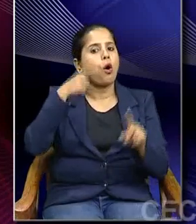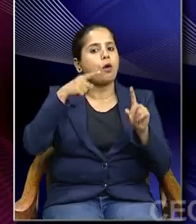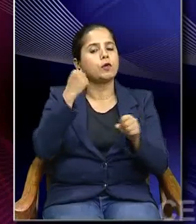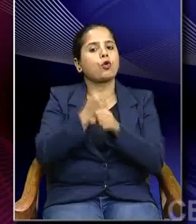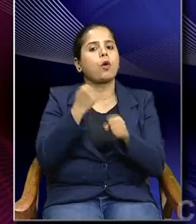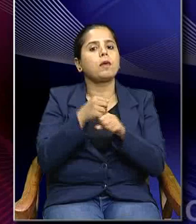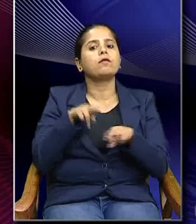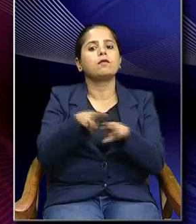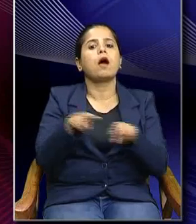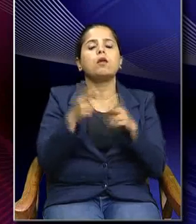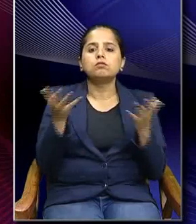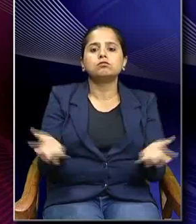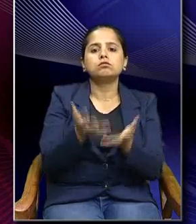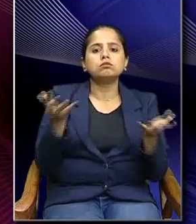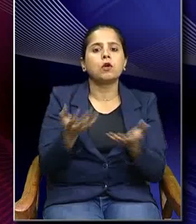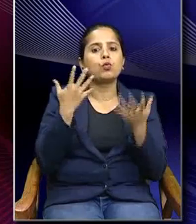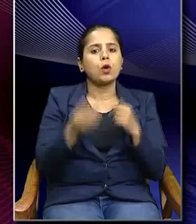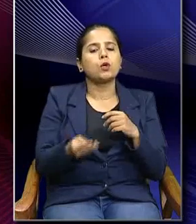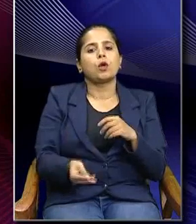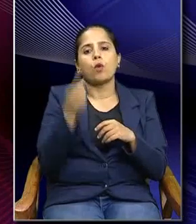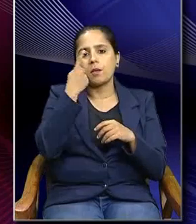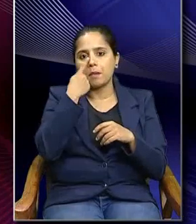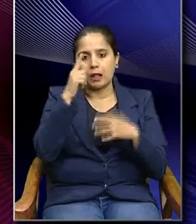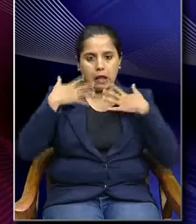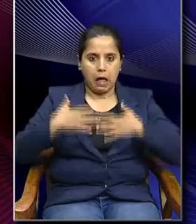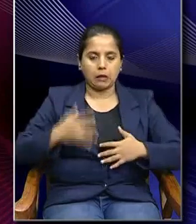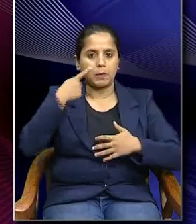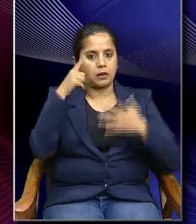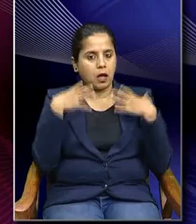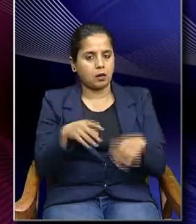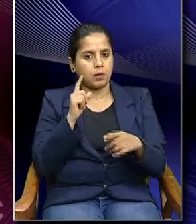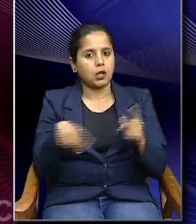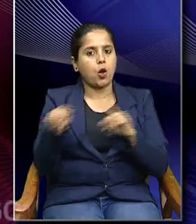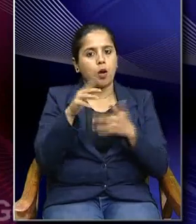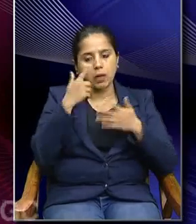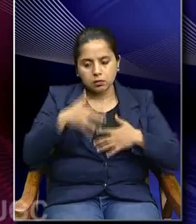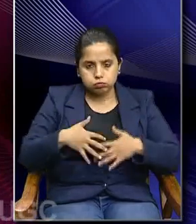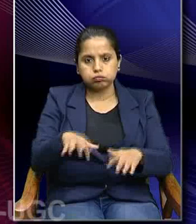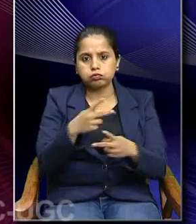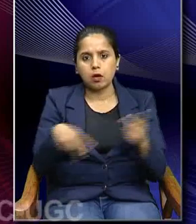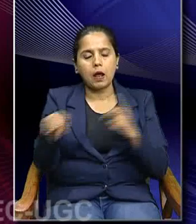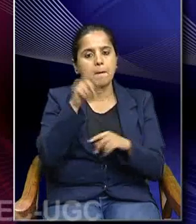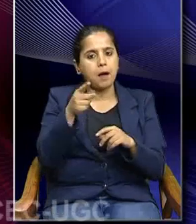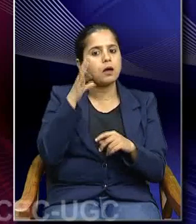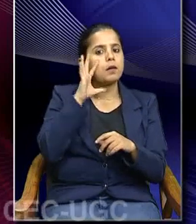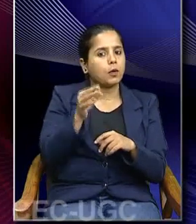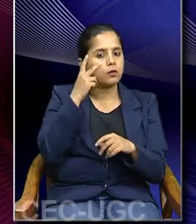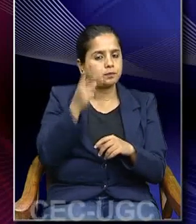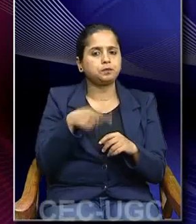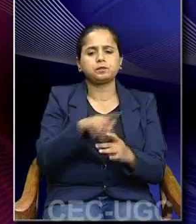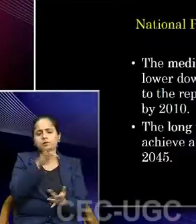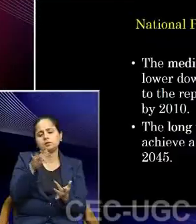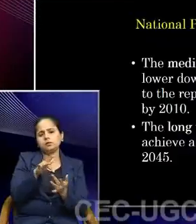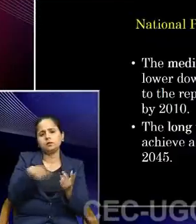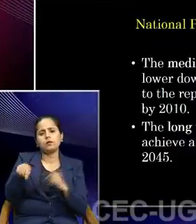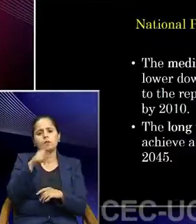welfare program is more towards maternal health and reproductive health. The medium term objective